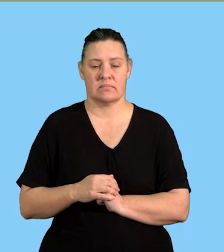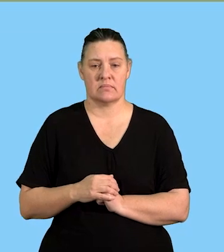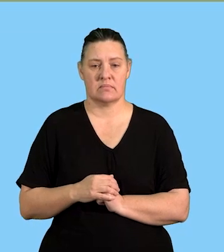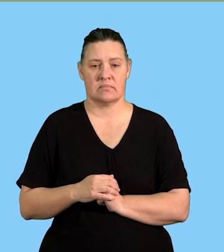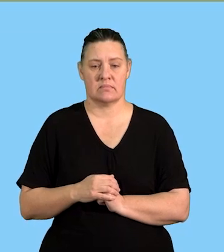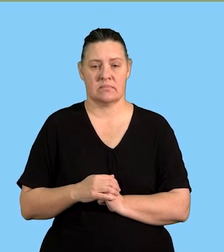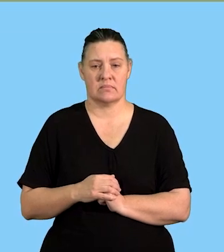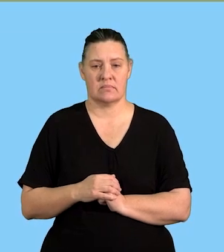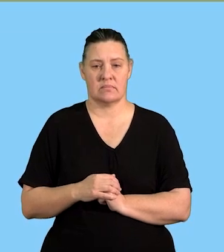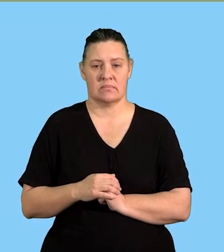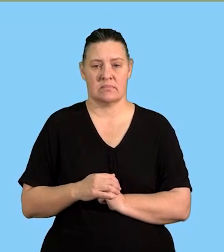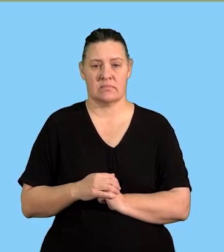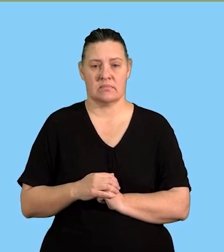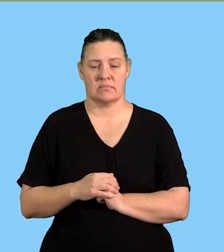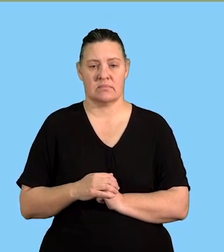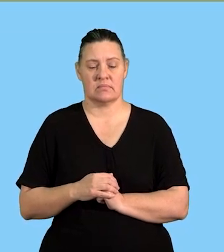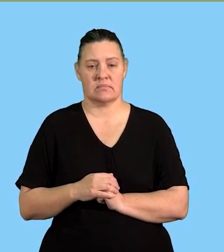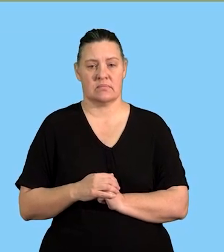to invest